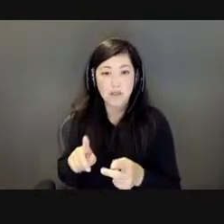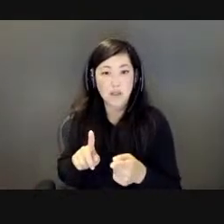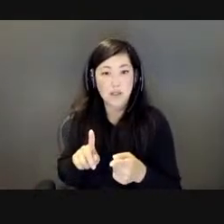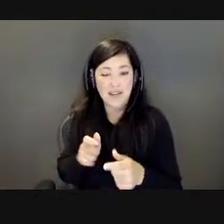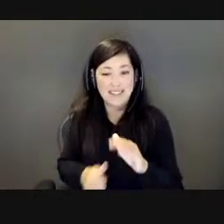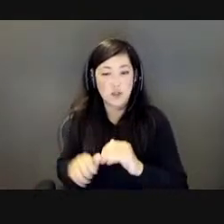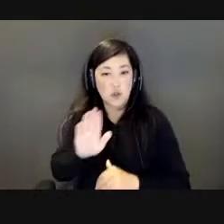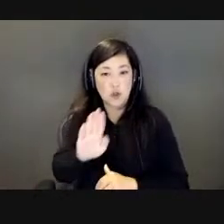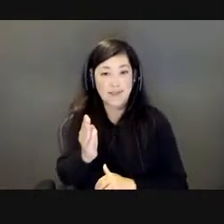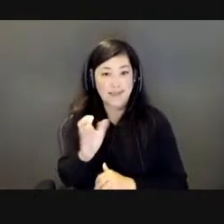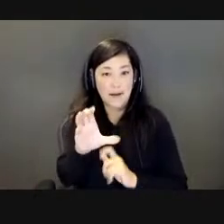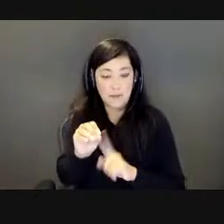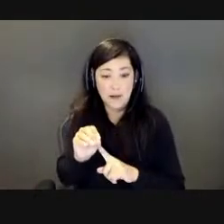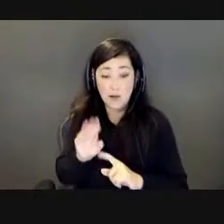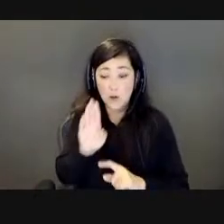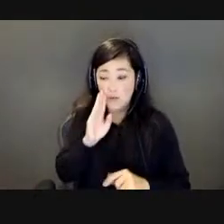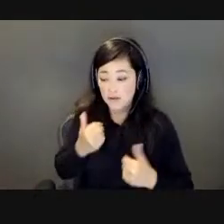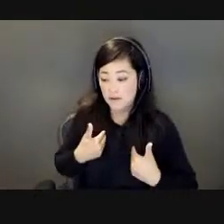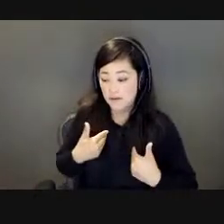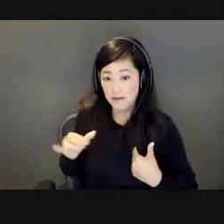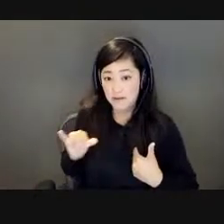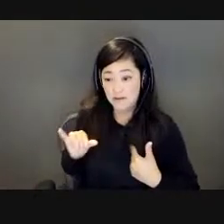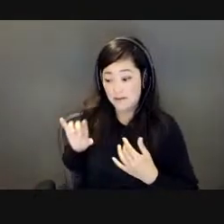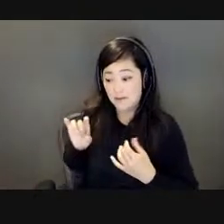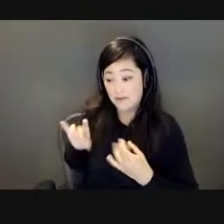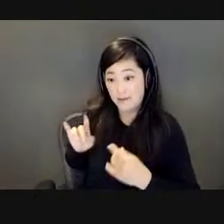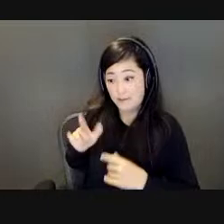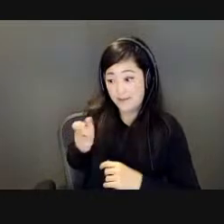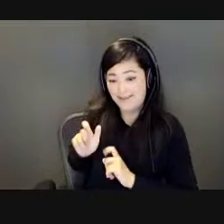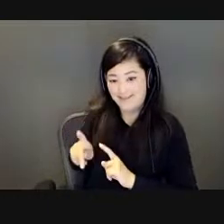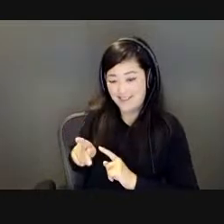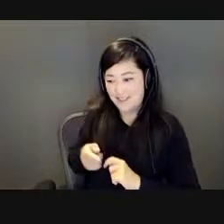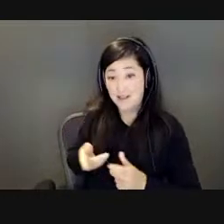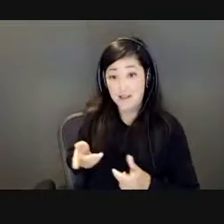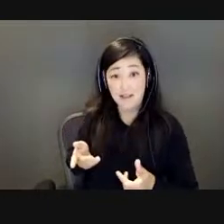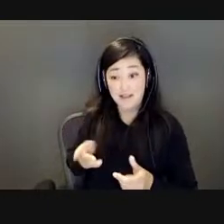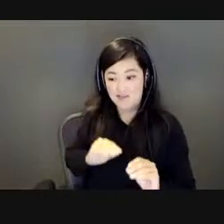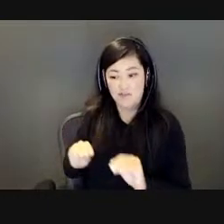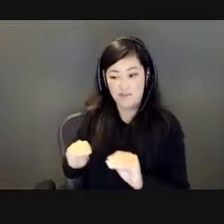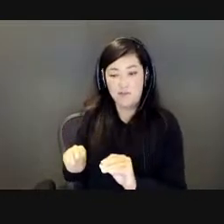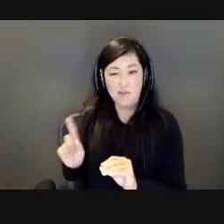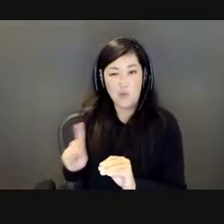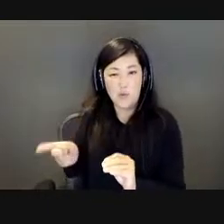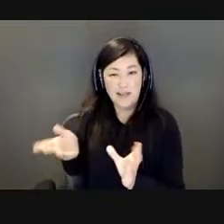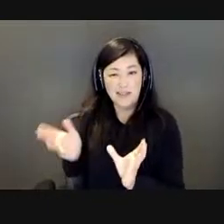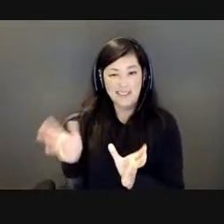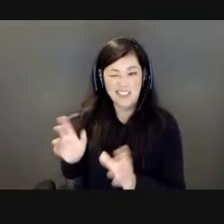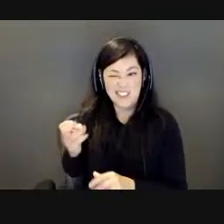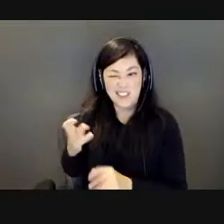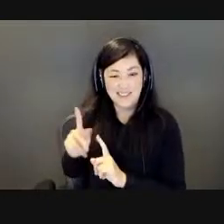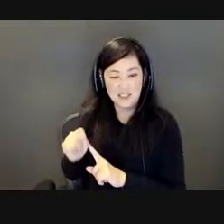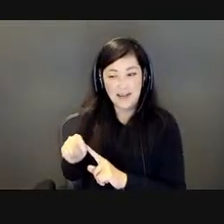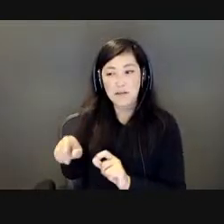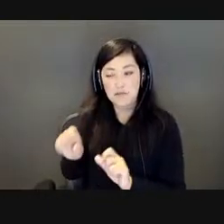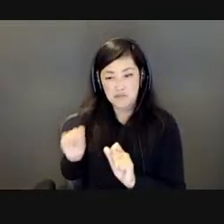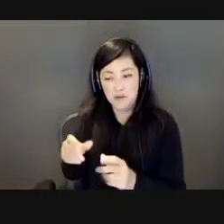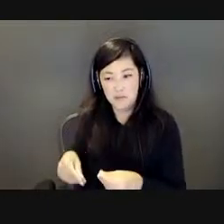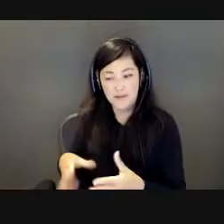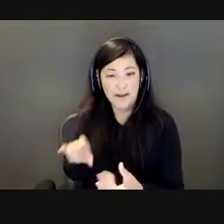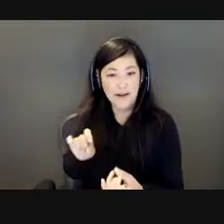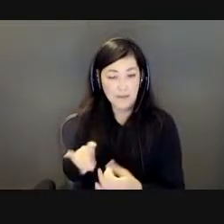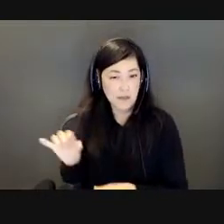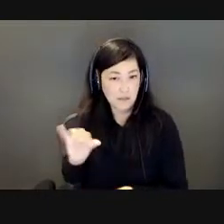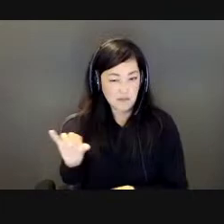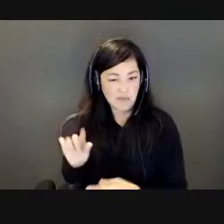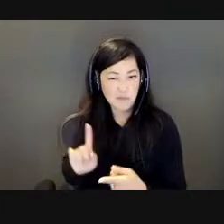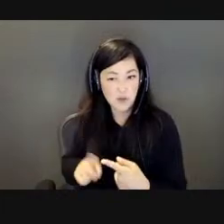sharing that feedback link in the chat so that you can provide your feedback to the committee. So we do have